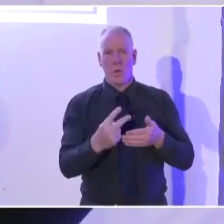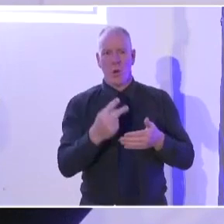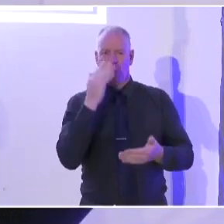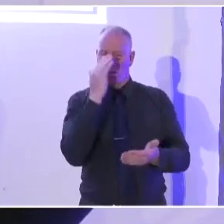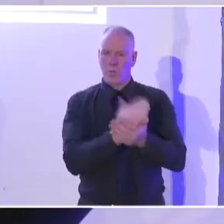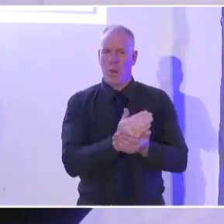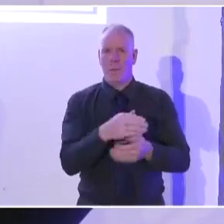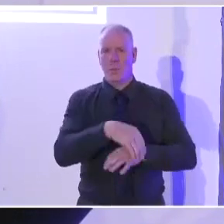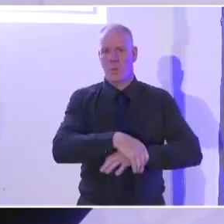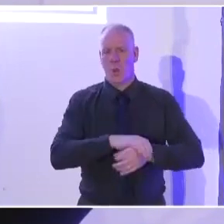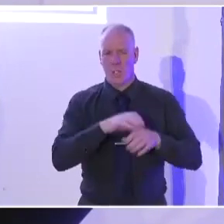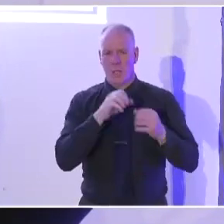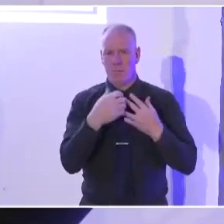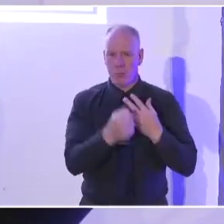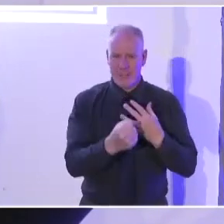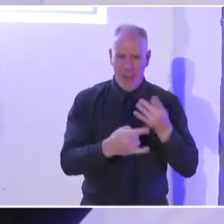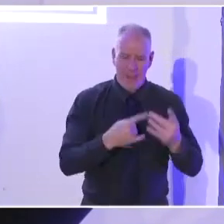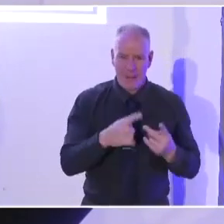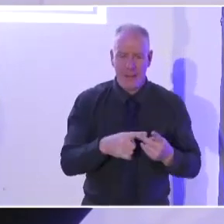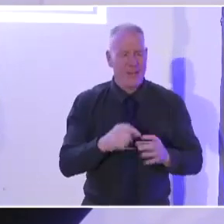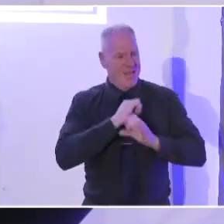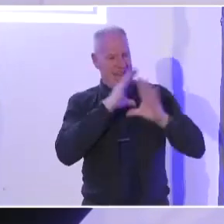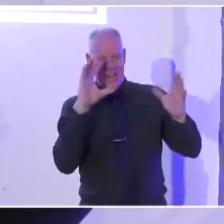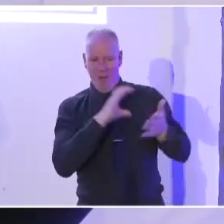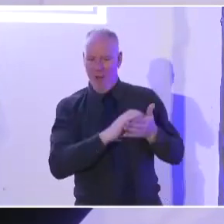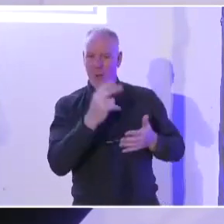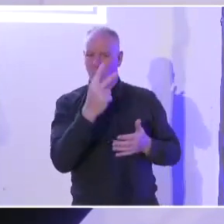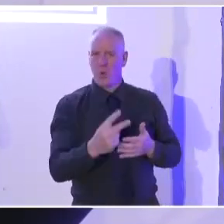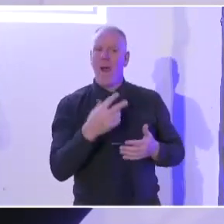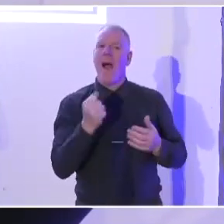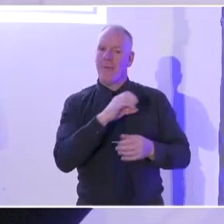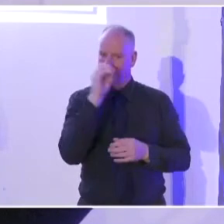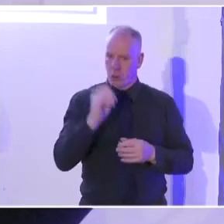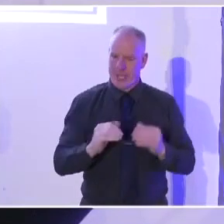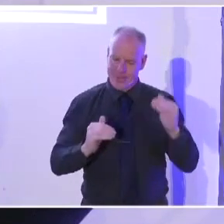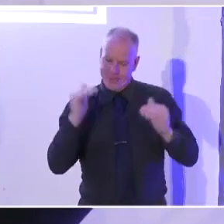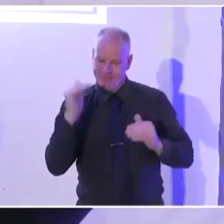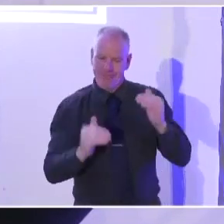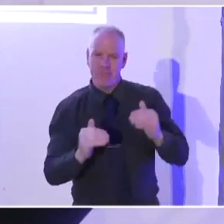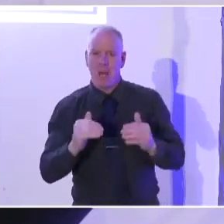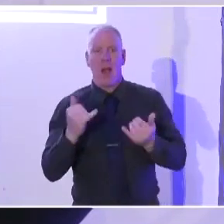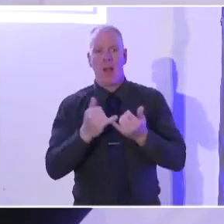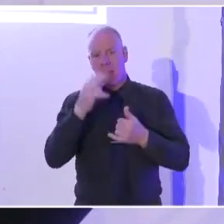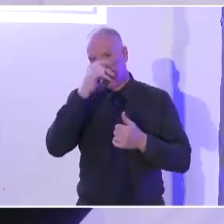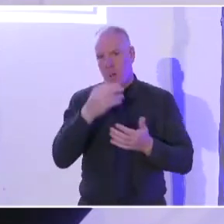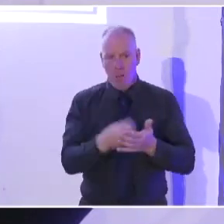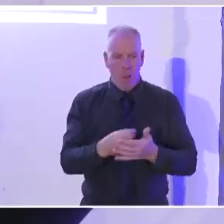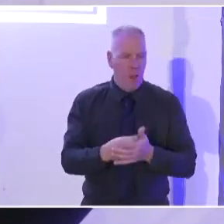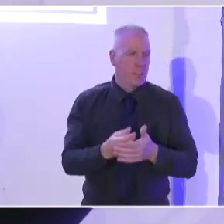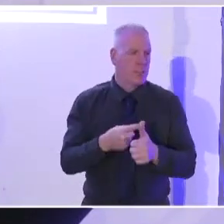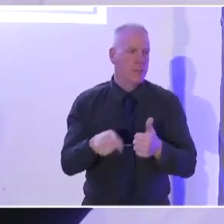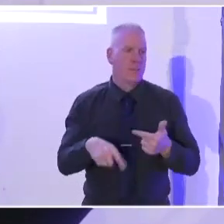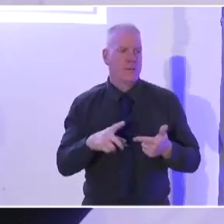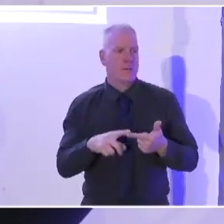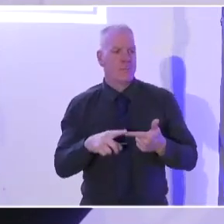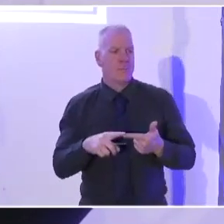prevent security breaches. It makes clear that there is a proportionality aspect to it, and it points to things like cost and